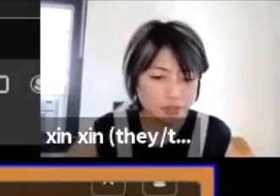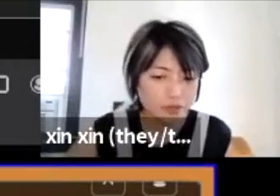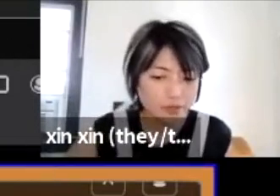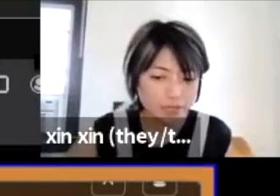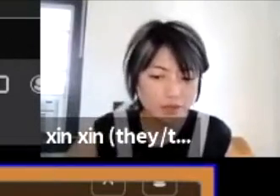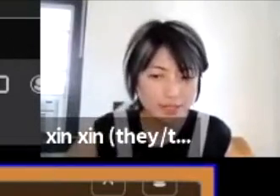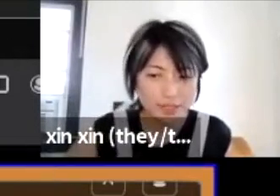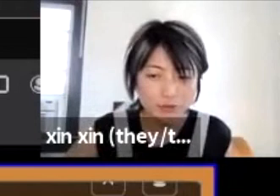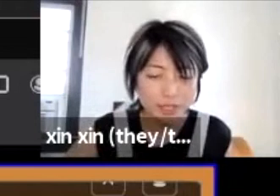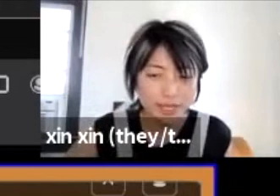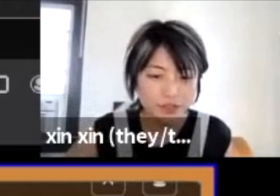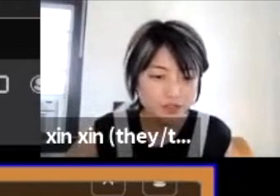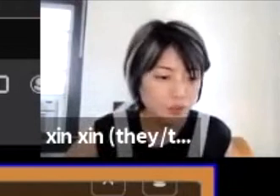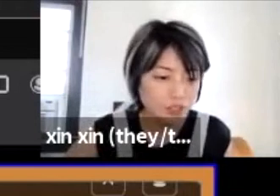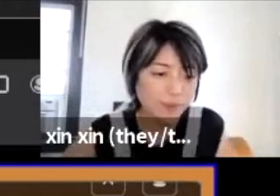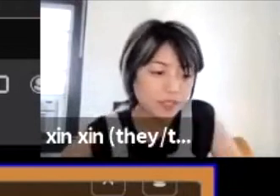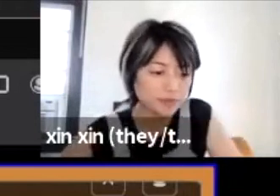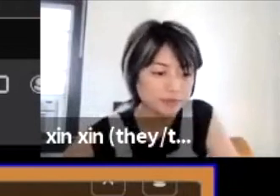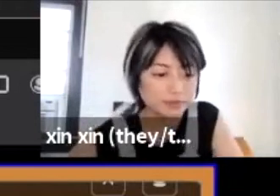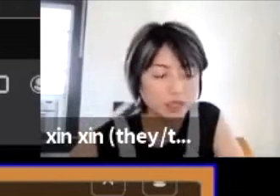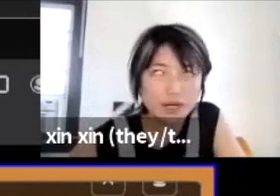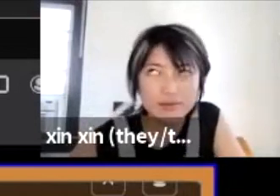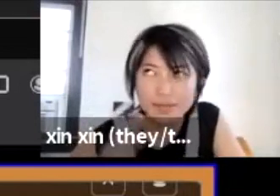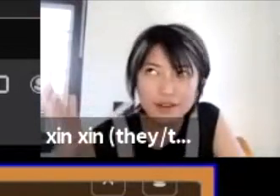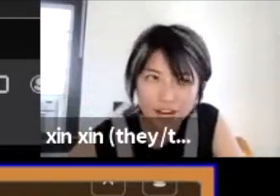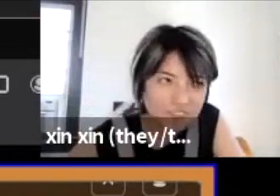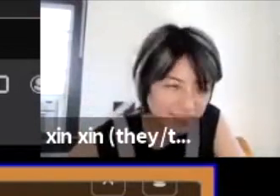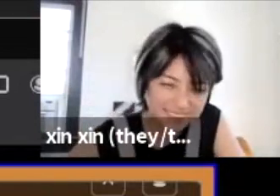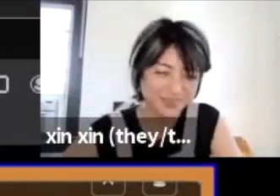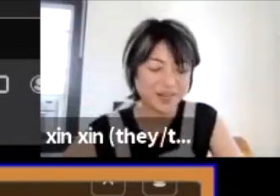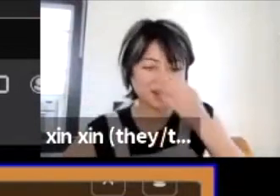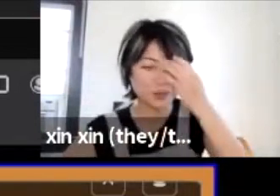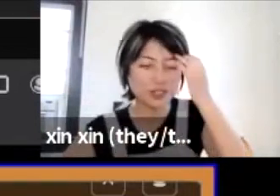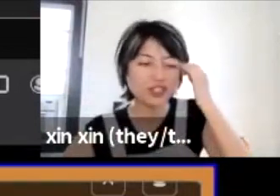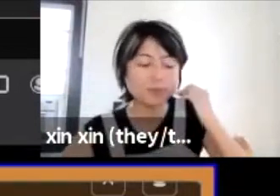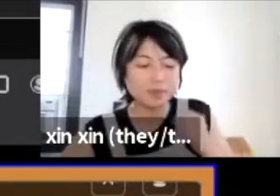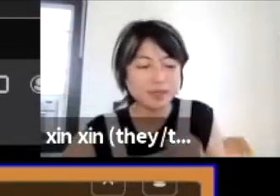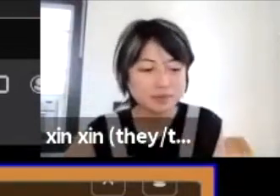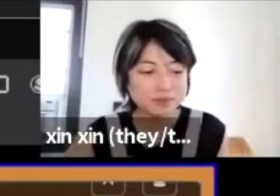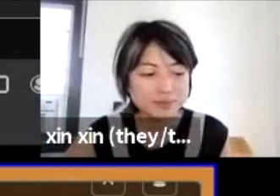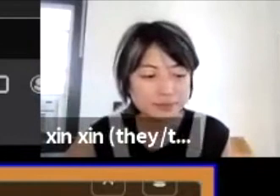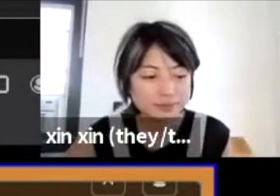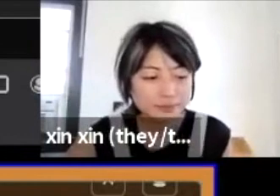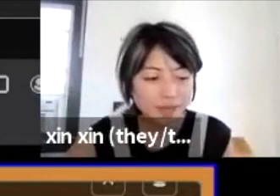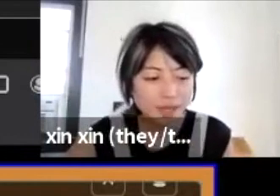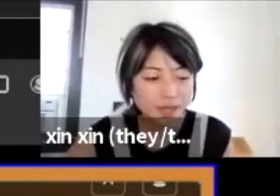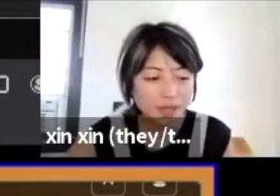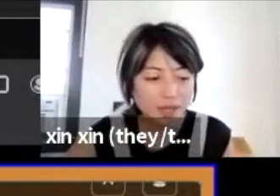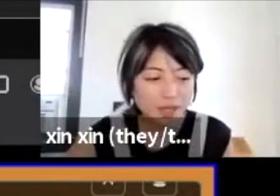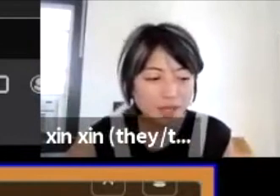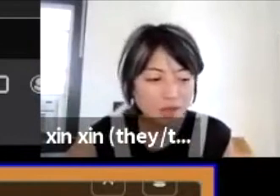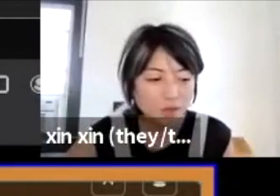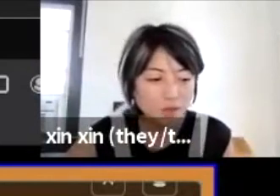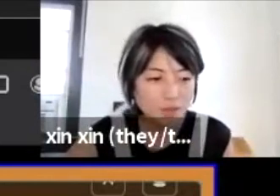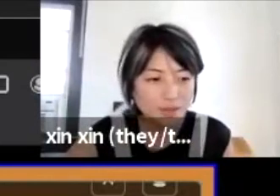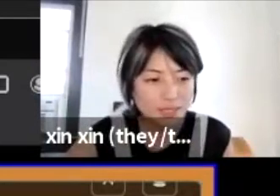with you, and I'll consent it right after the workshop, or I'll archive it right after the workshop. When something is